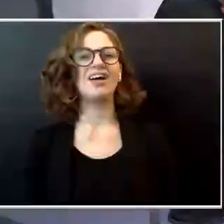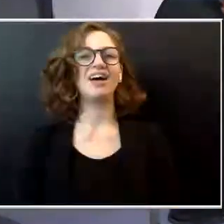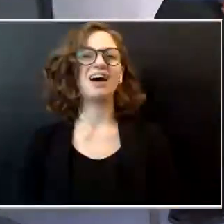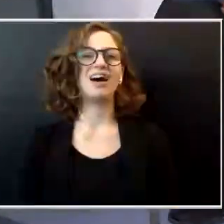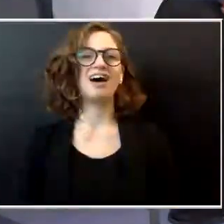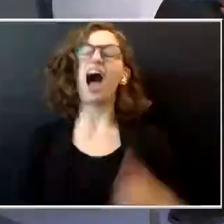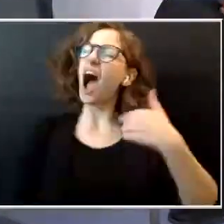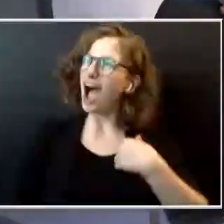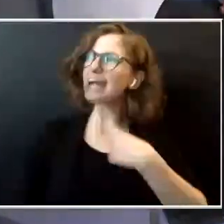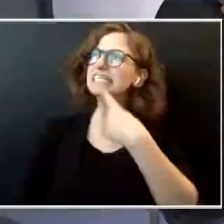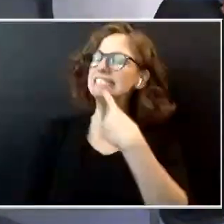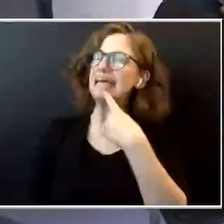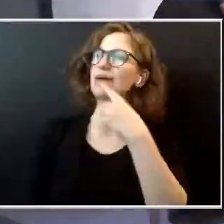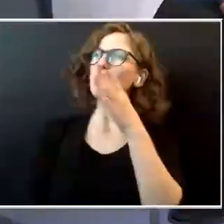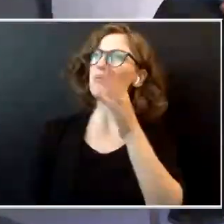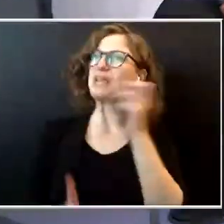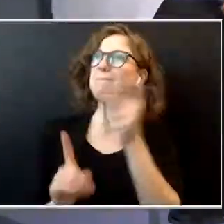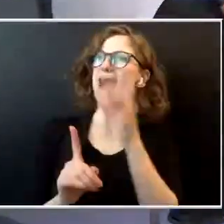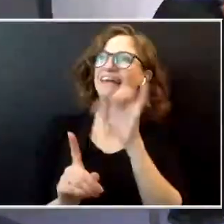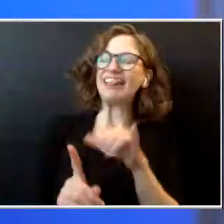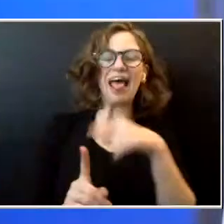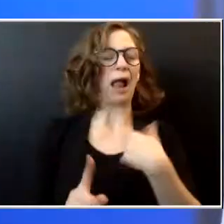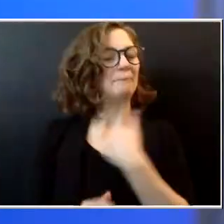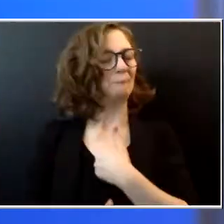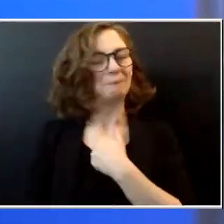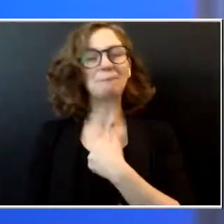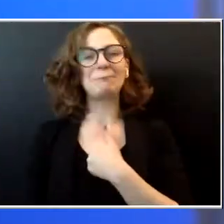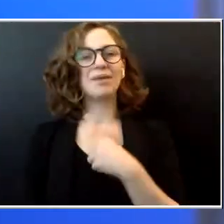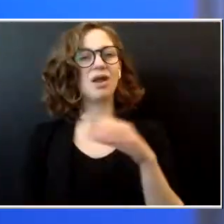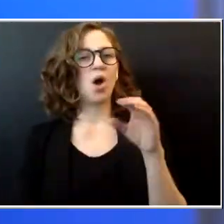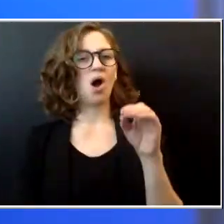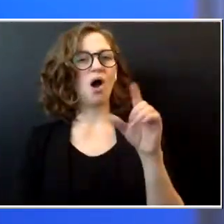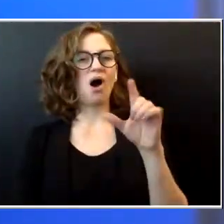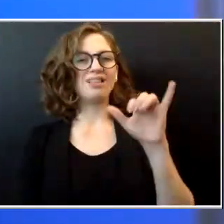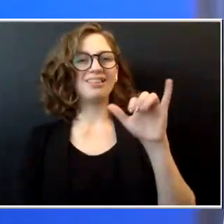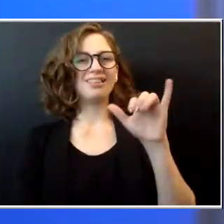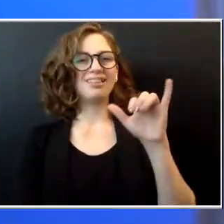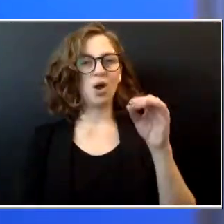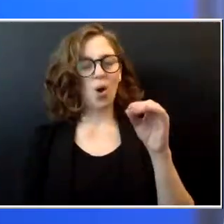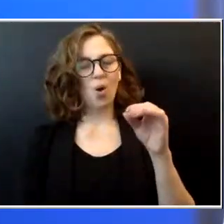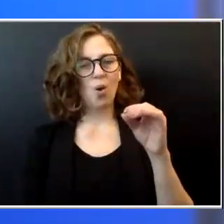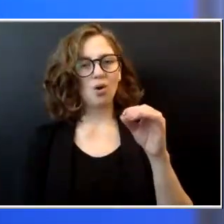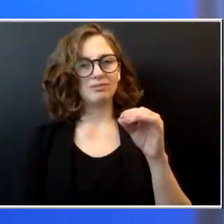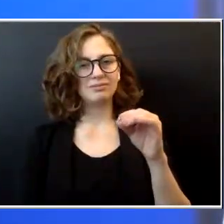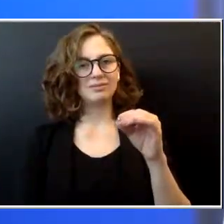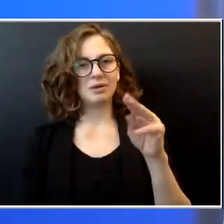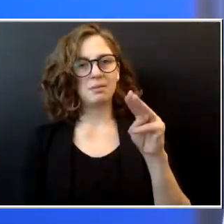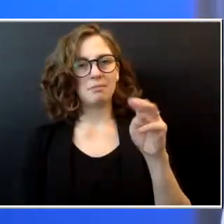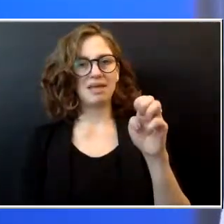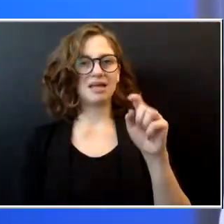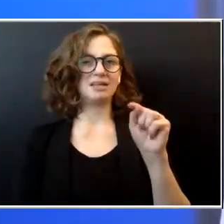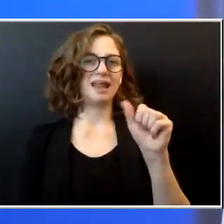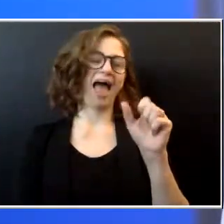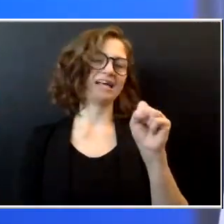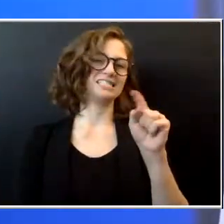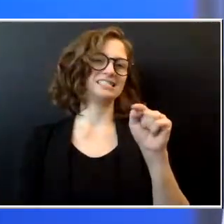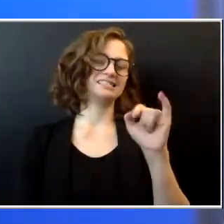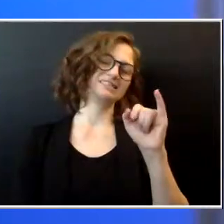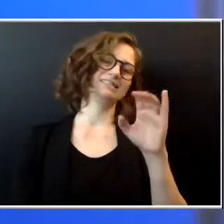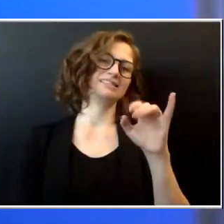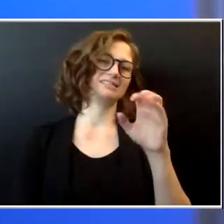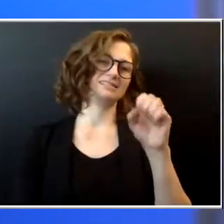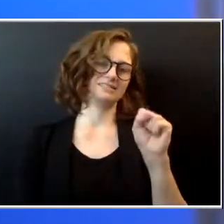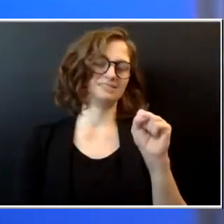That's on me. I apologize. No worries. So the word is oligometastasis, and oligometastasis means